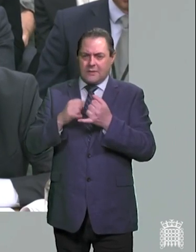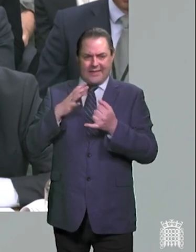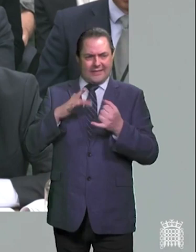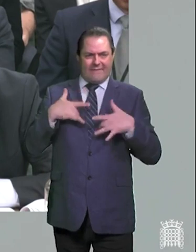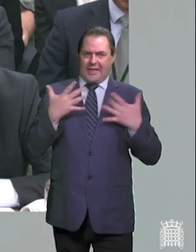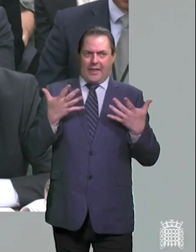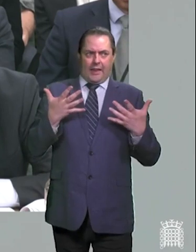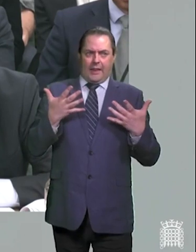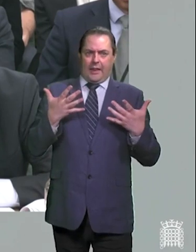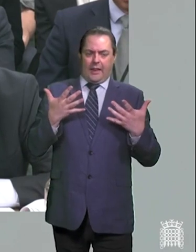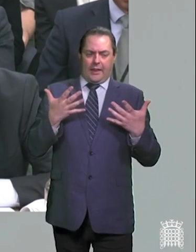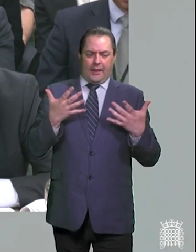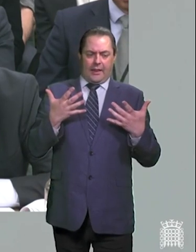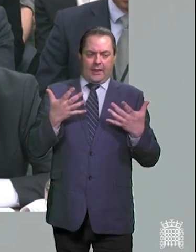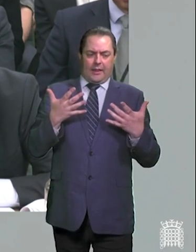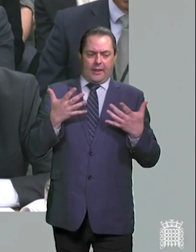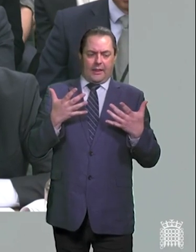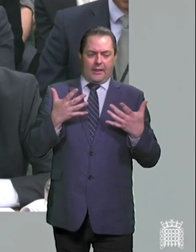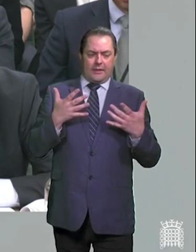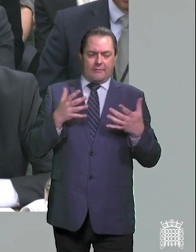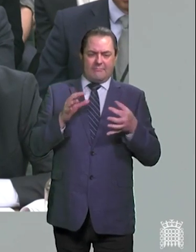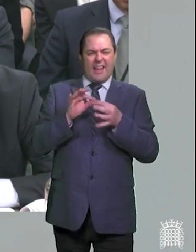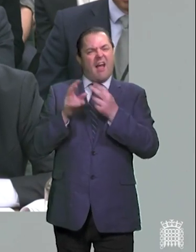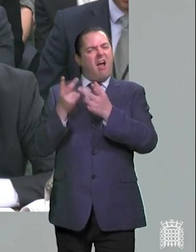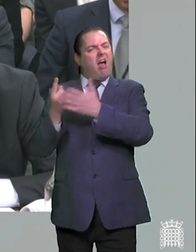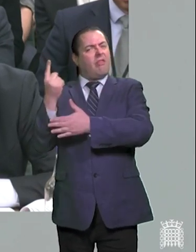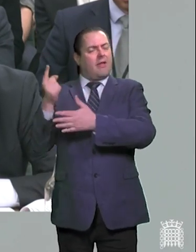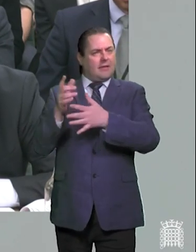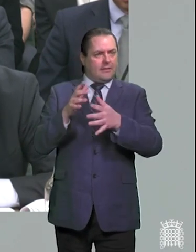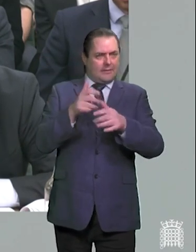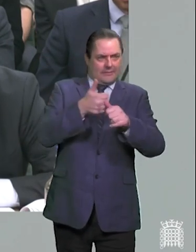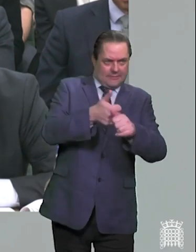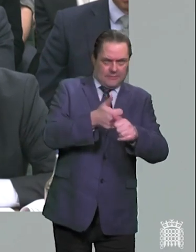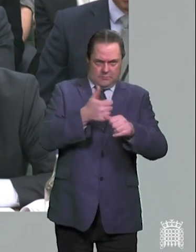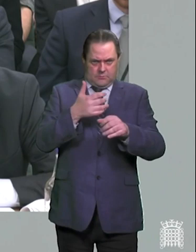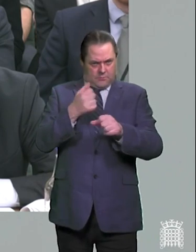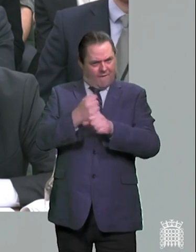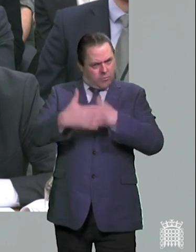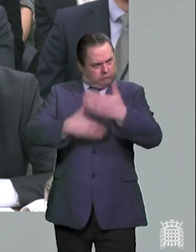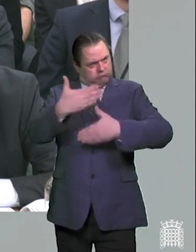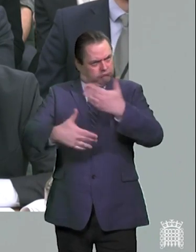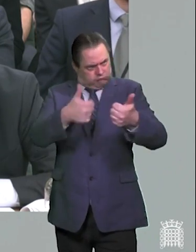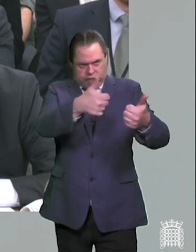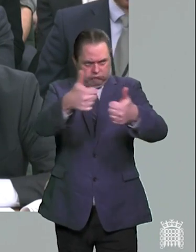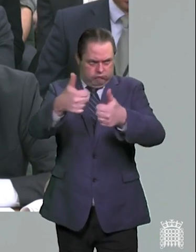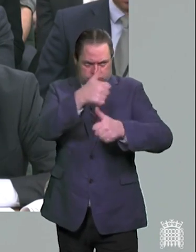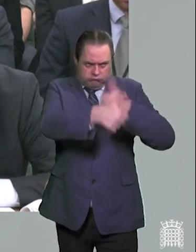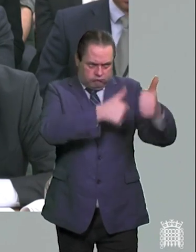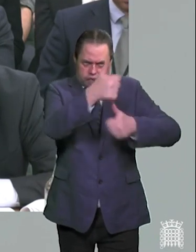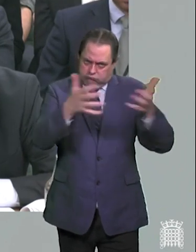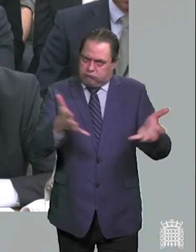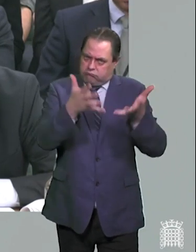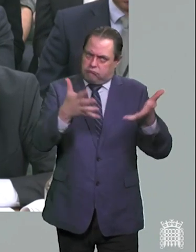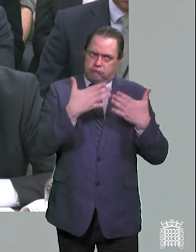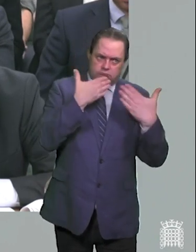that, as I said, in respect of another event, that the business of government was being carried on, and they needed to